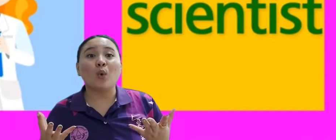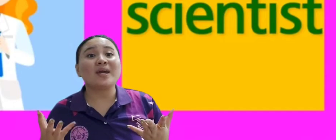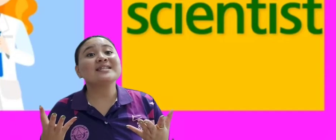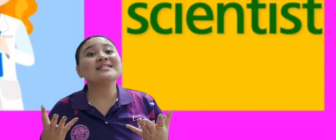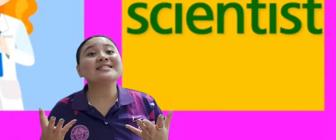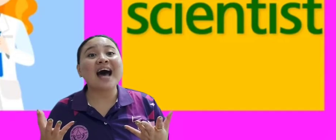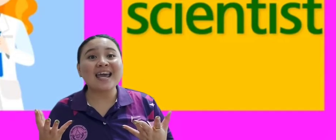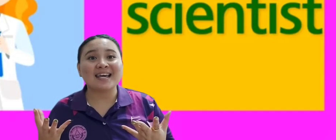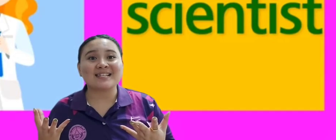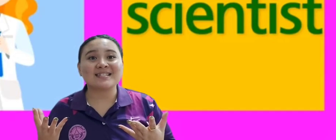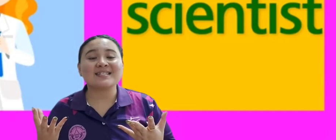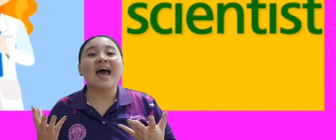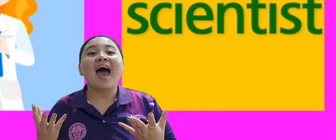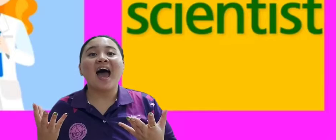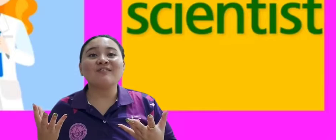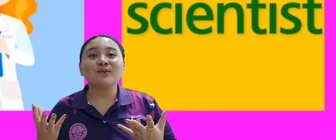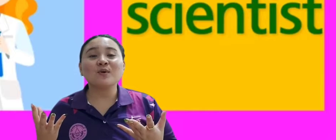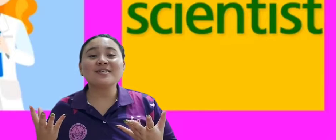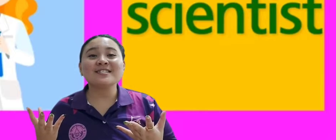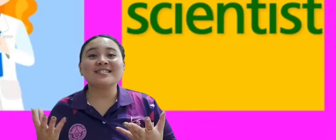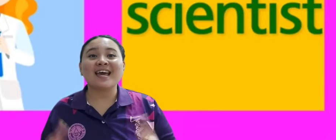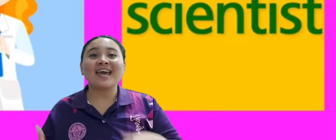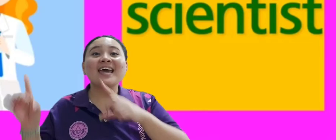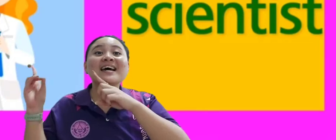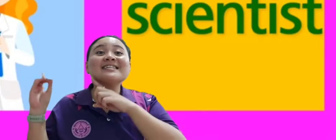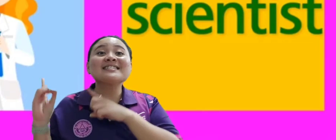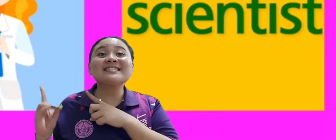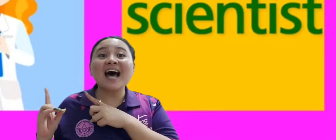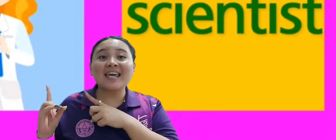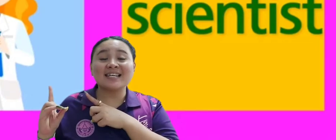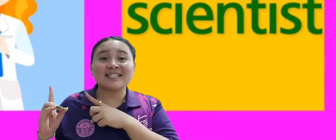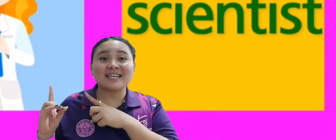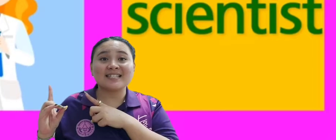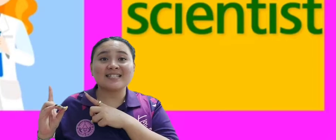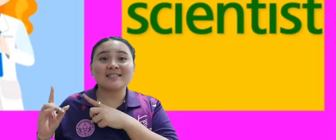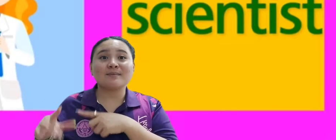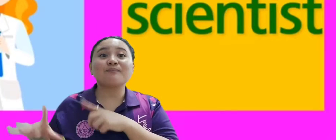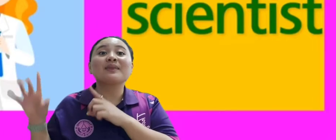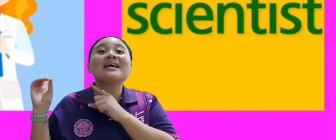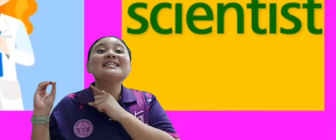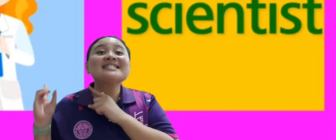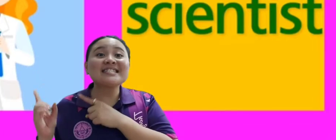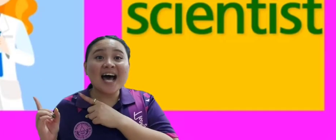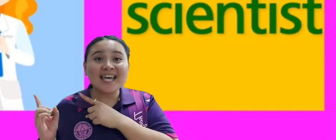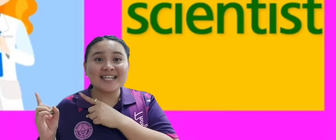we know in science. Everyone say scientist.